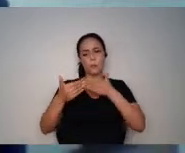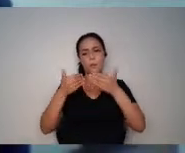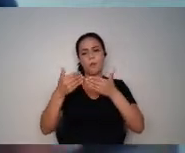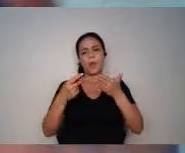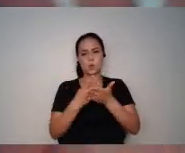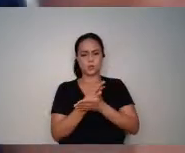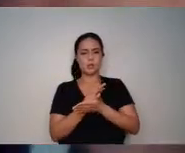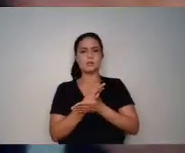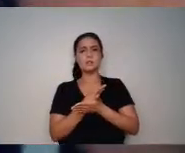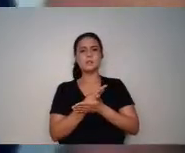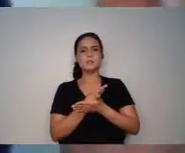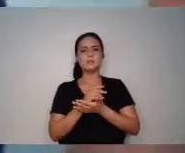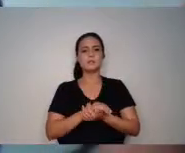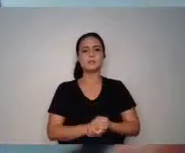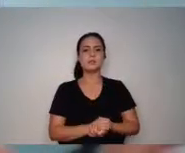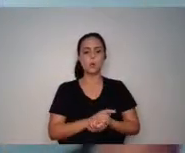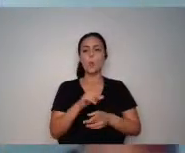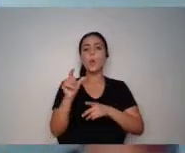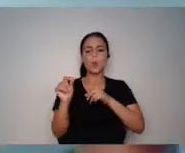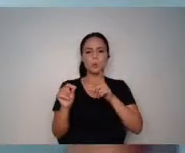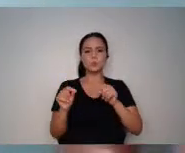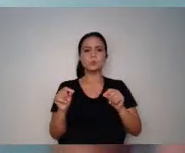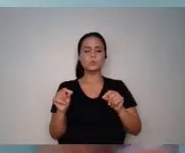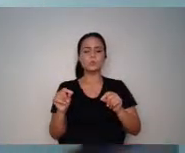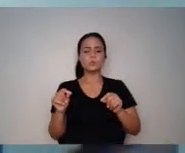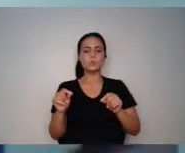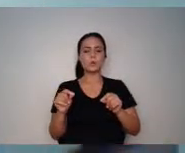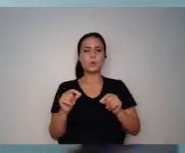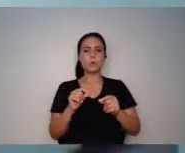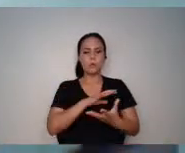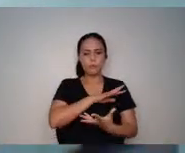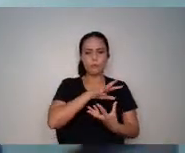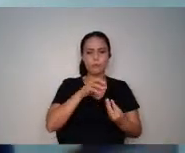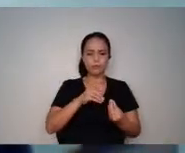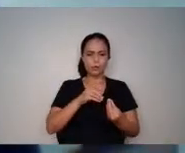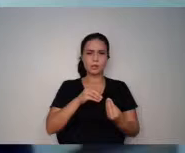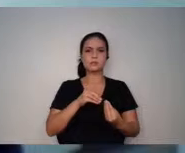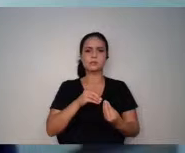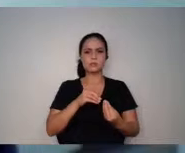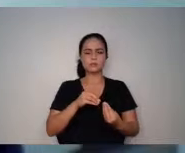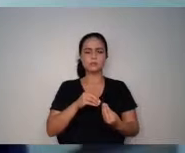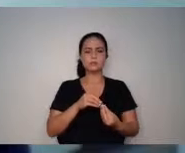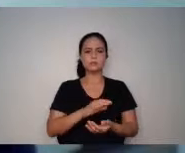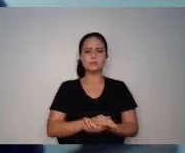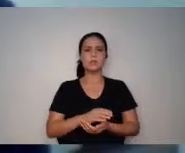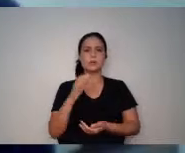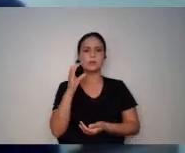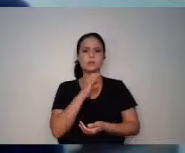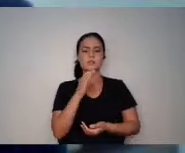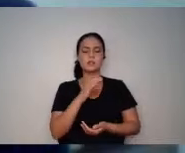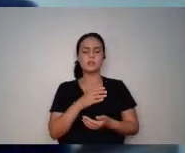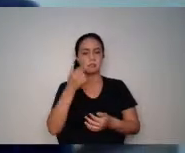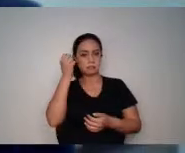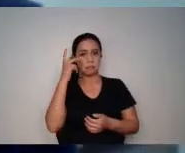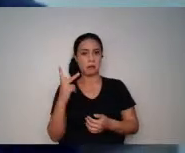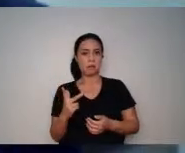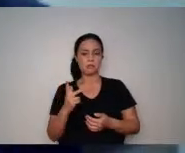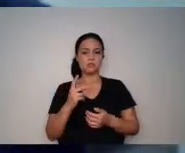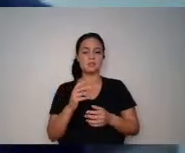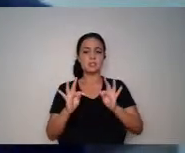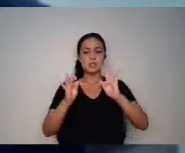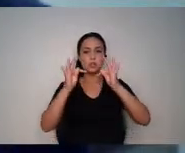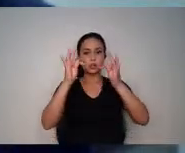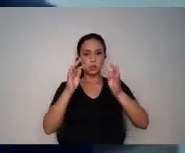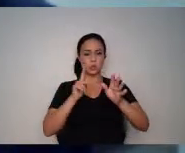to put him on the same level as the machine. And in this other universe where AI